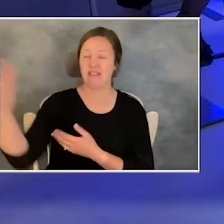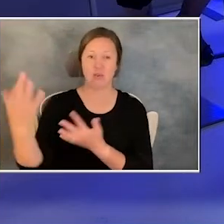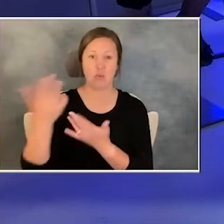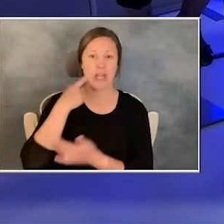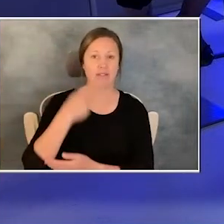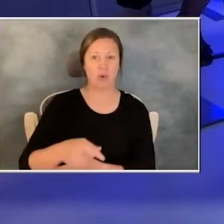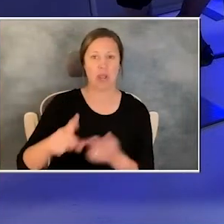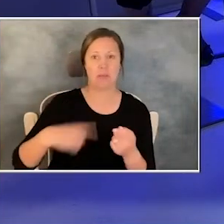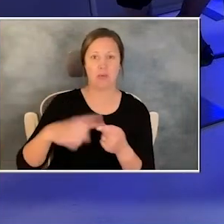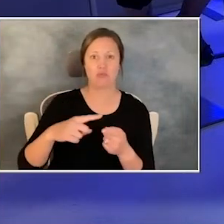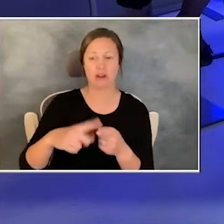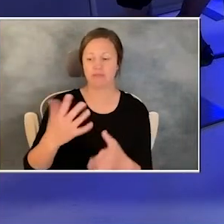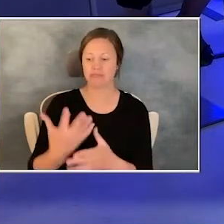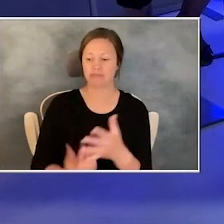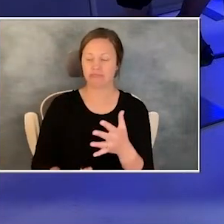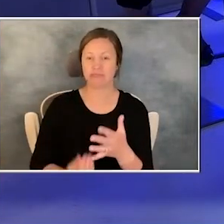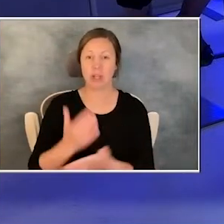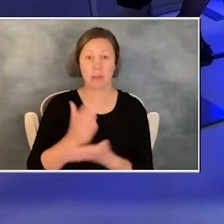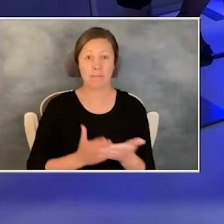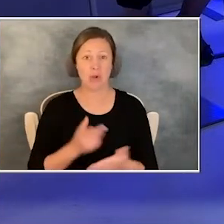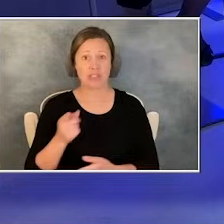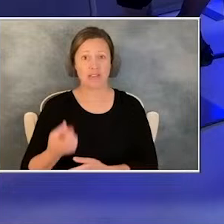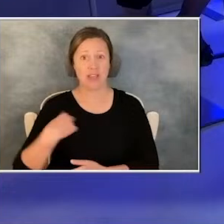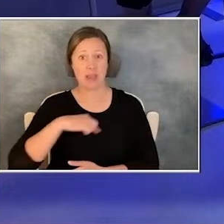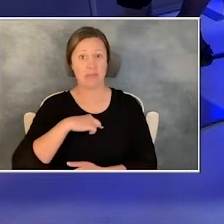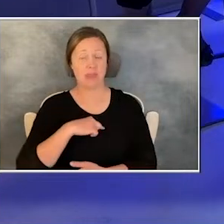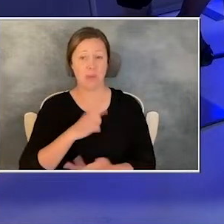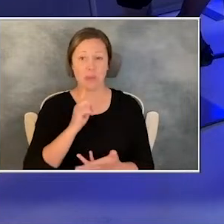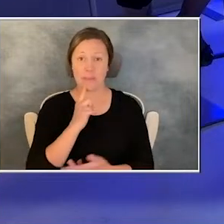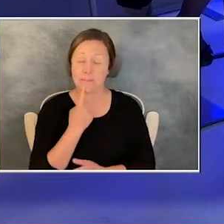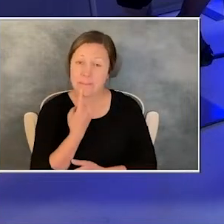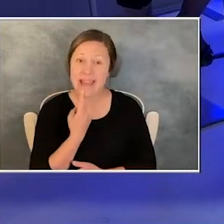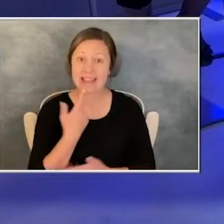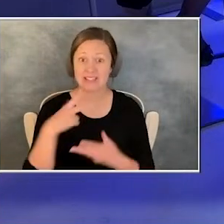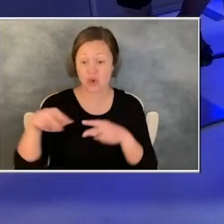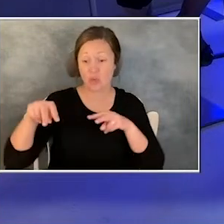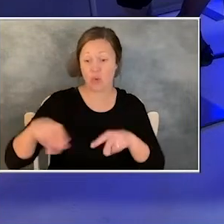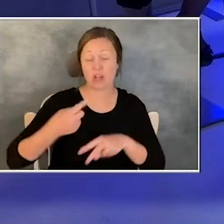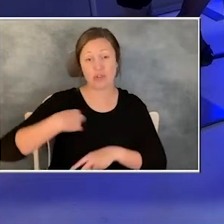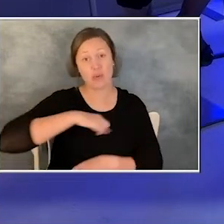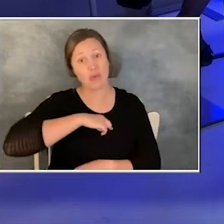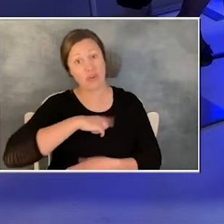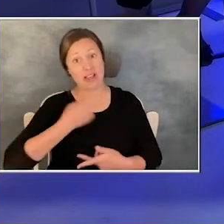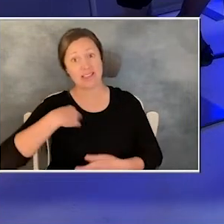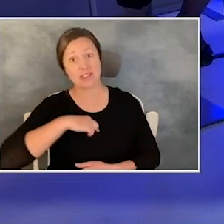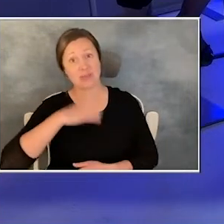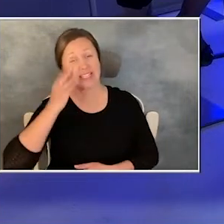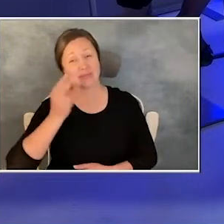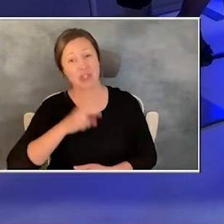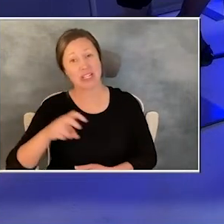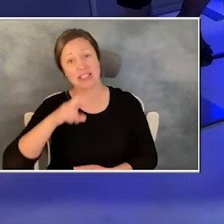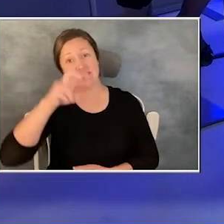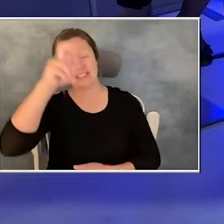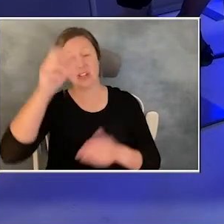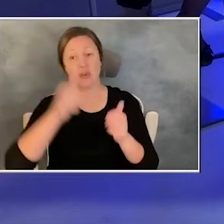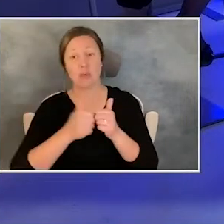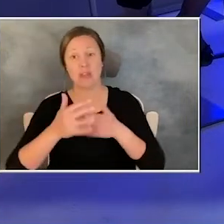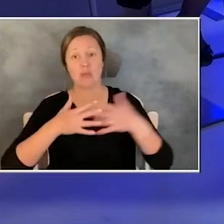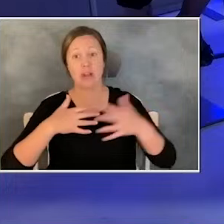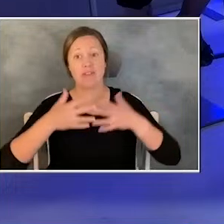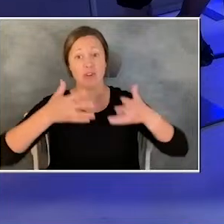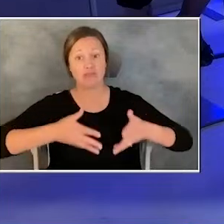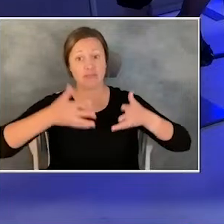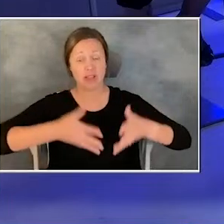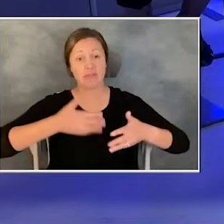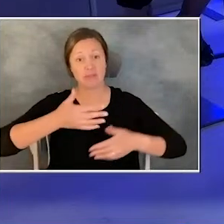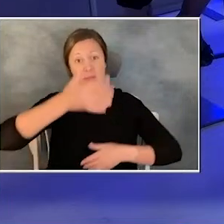wish I knew. Are the parts of him we miss so desperately watching over us right now as we travel through this path with the other parts of him that remain behind? Does